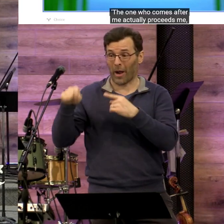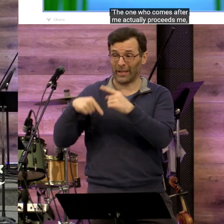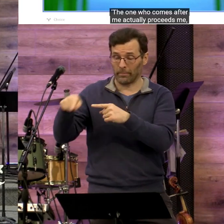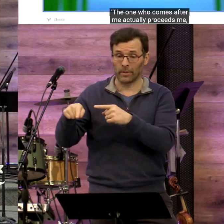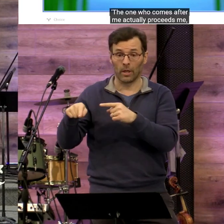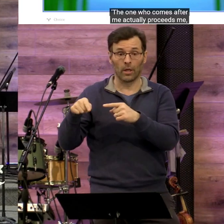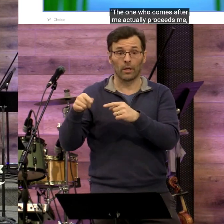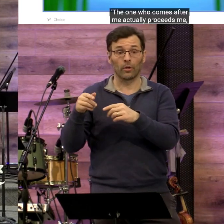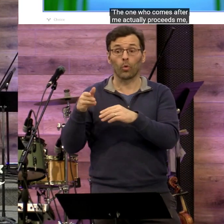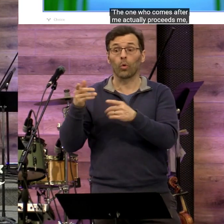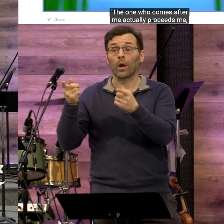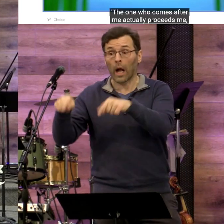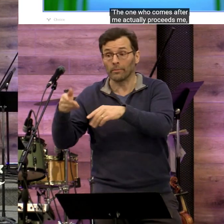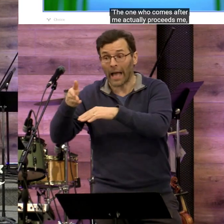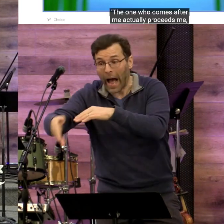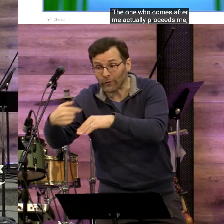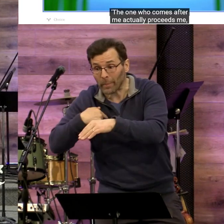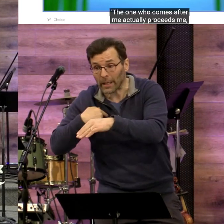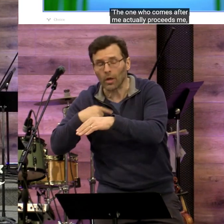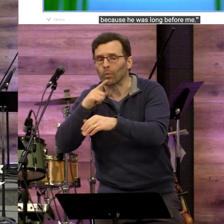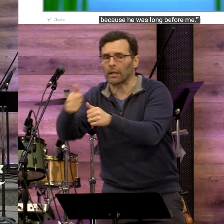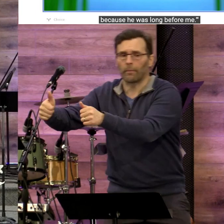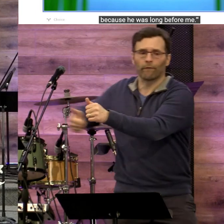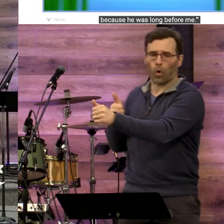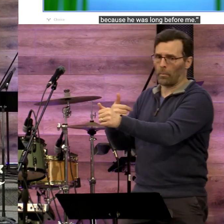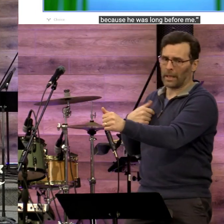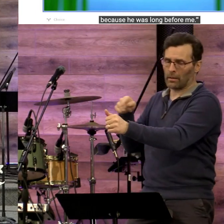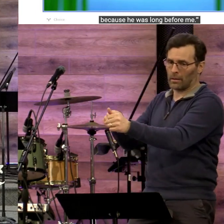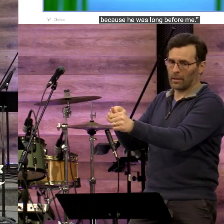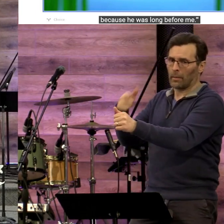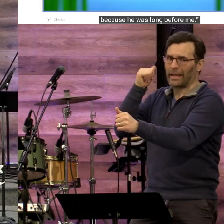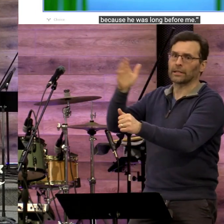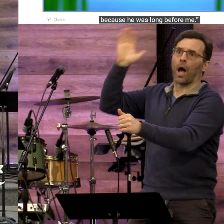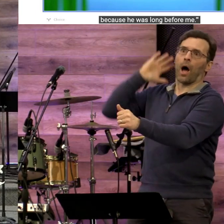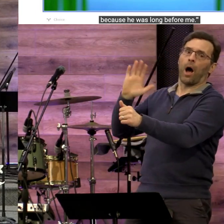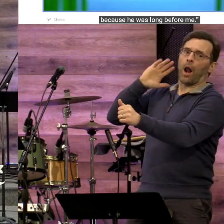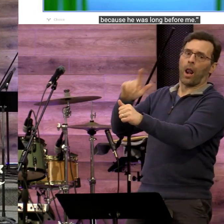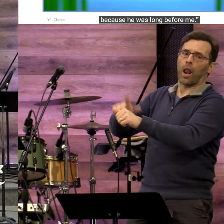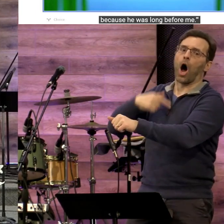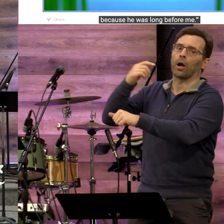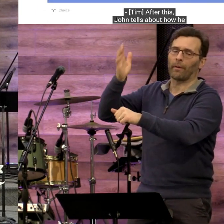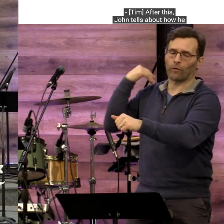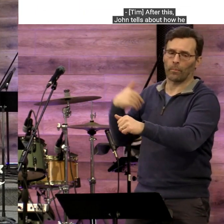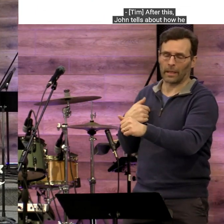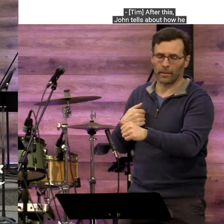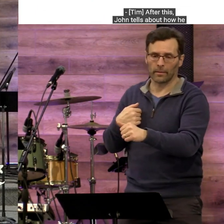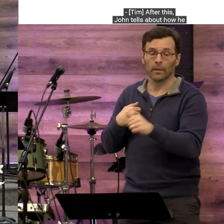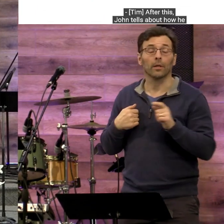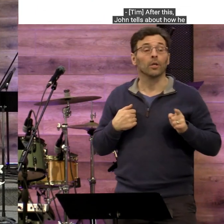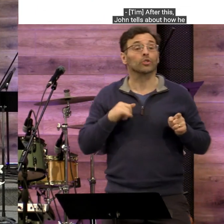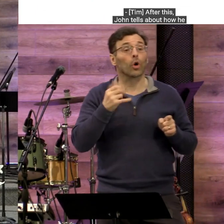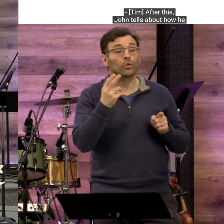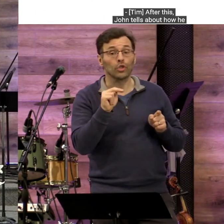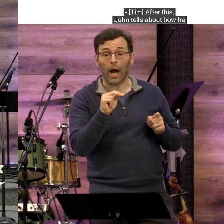who comes after me actually precedes me, because he was long before me." After this, John tells about how he and